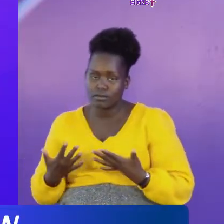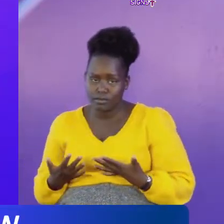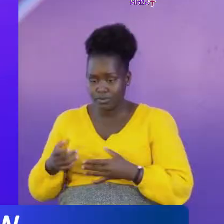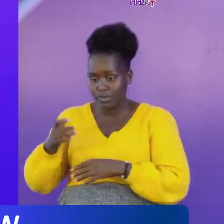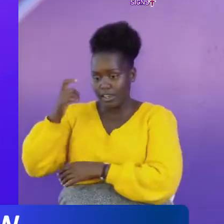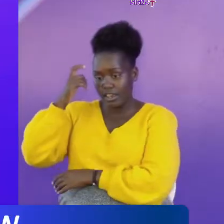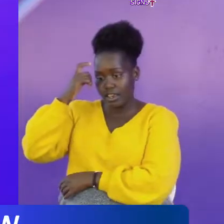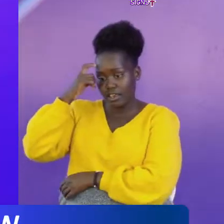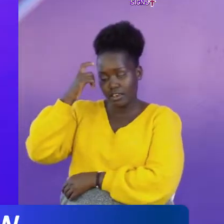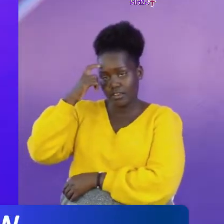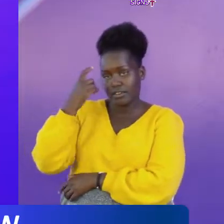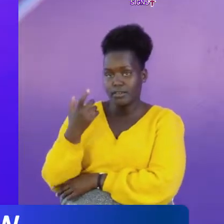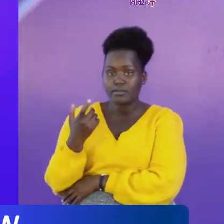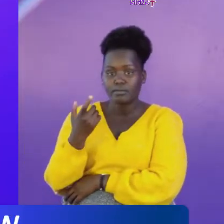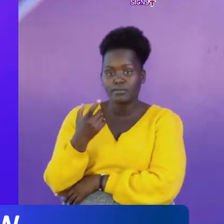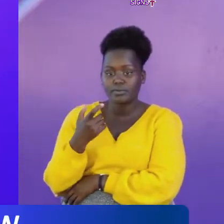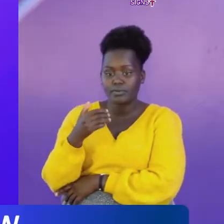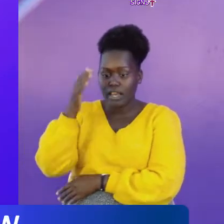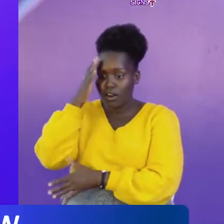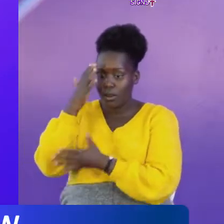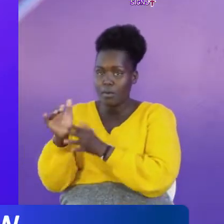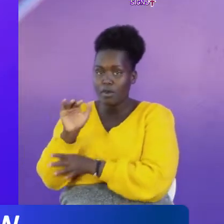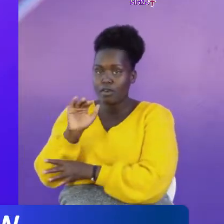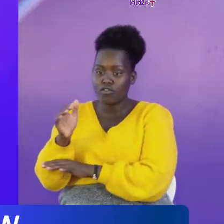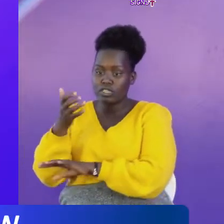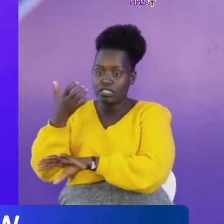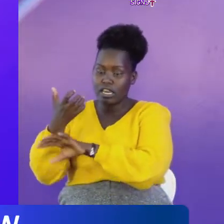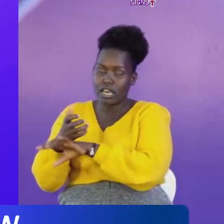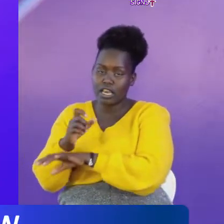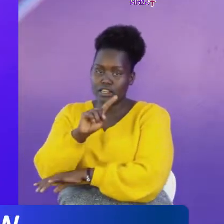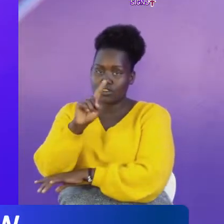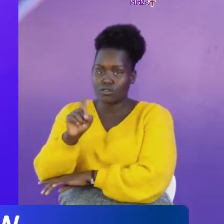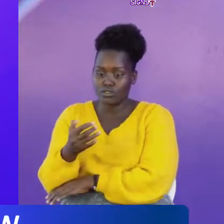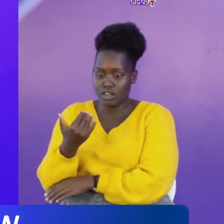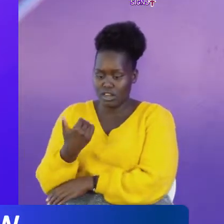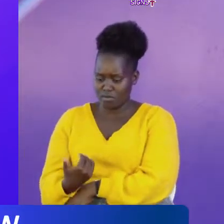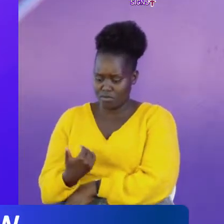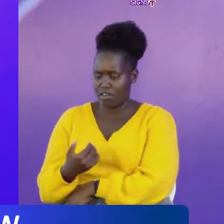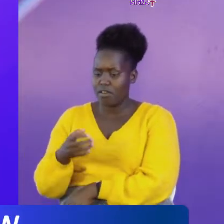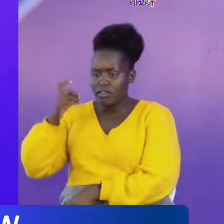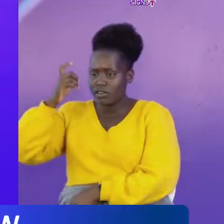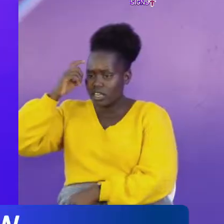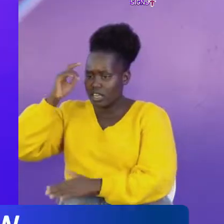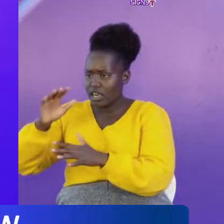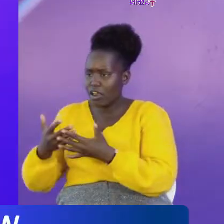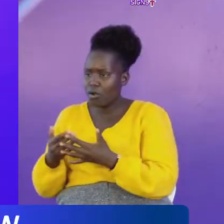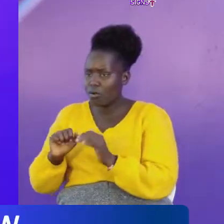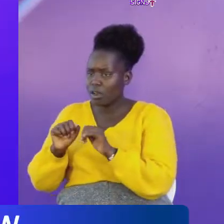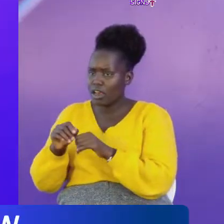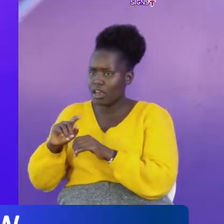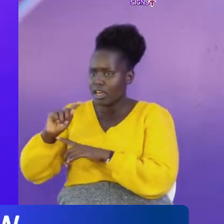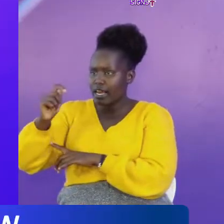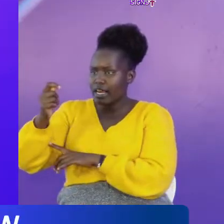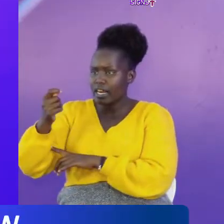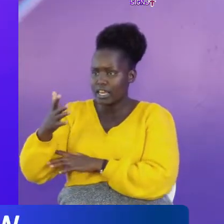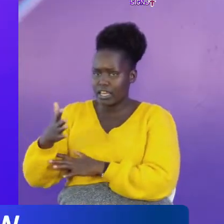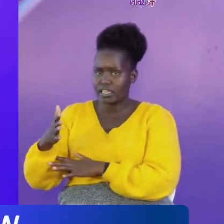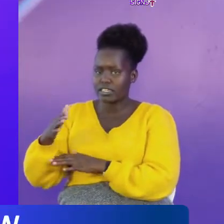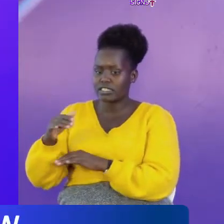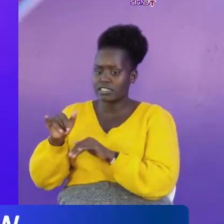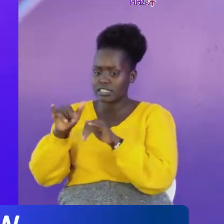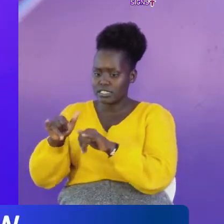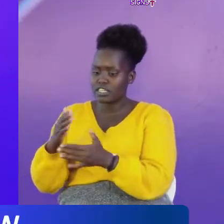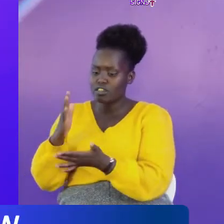think, I know you asked a very hard question, and I'm here thinking, how do Kenyans remain true to